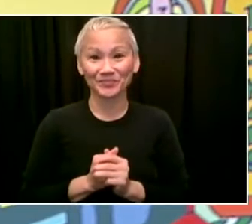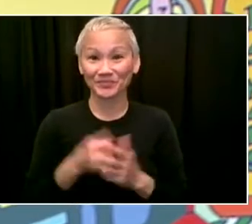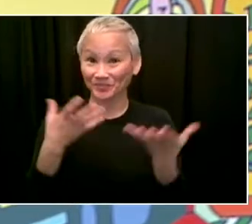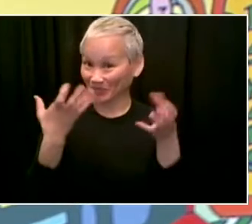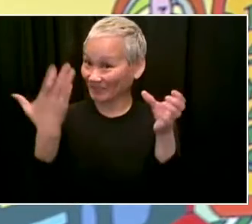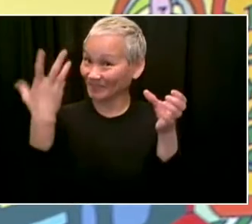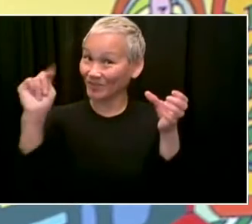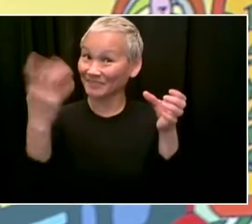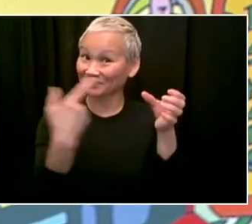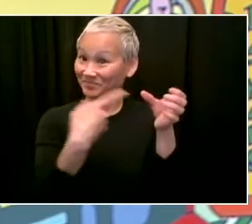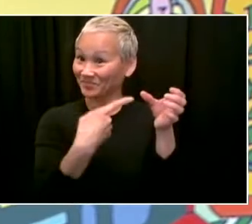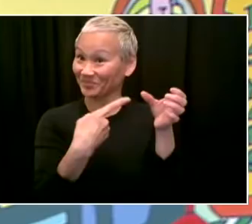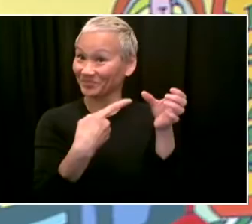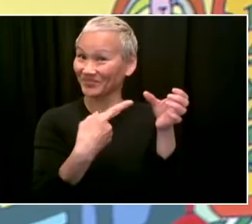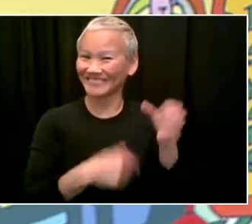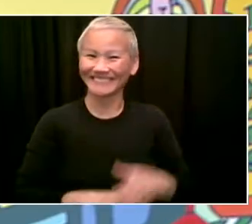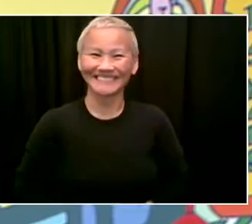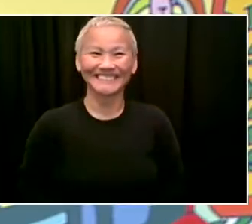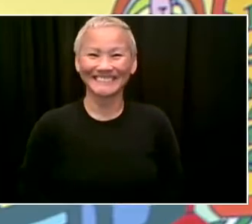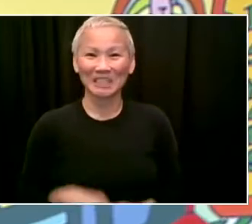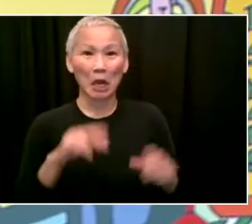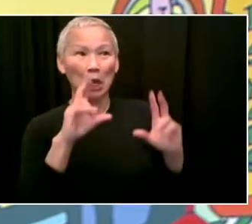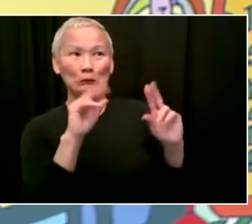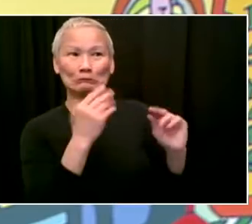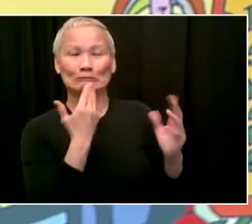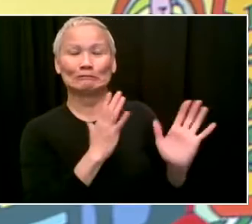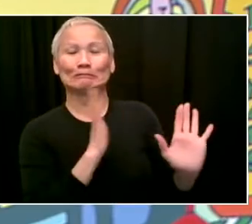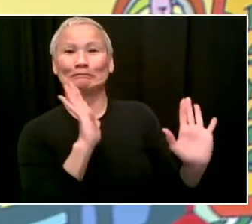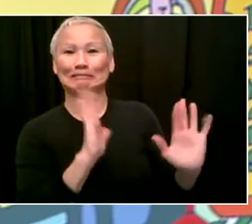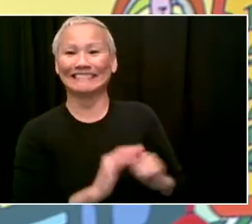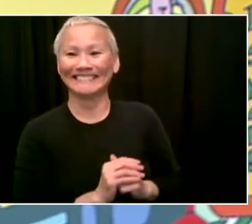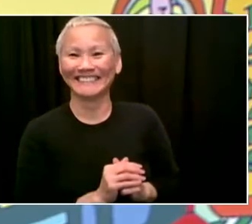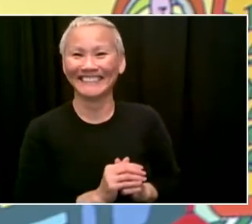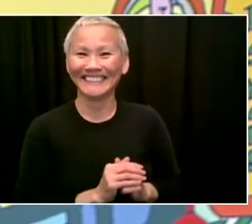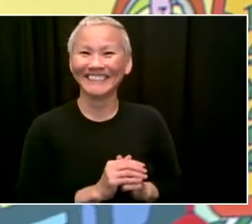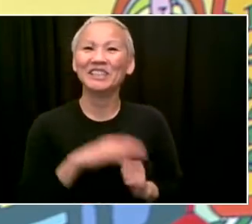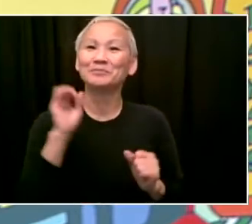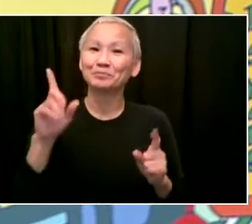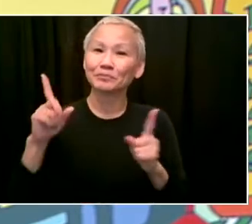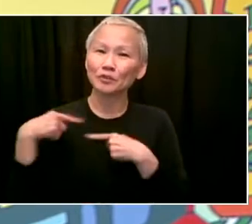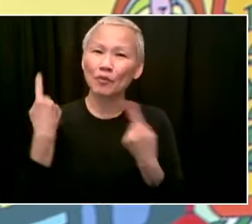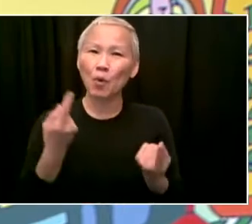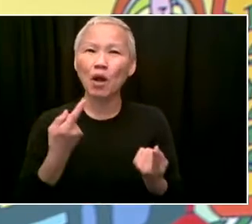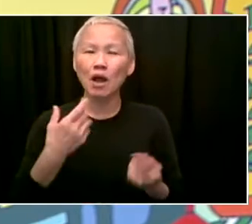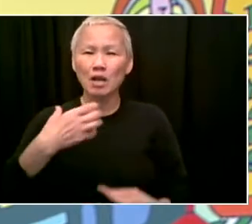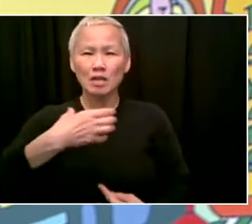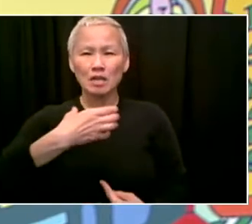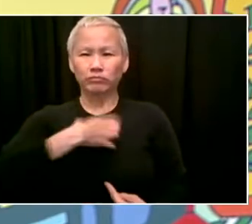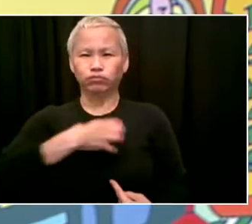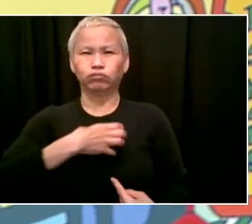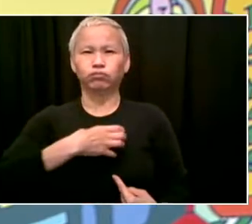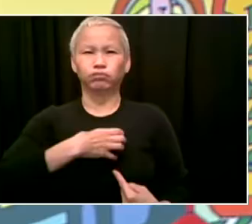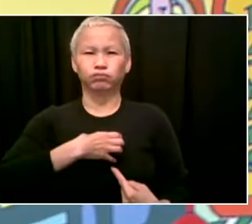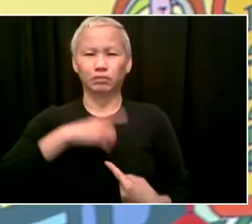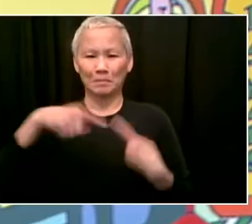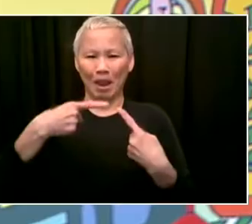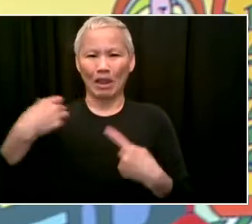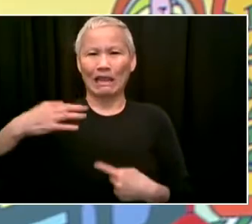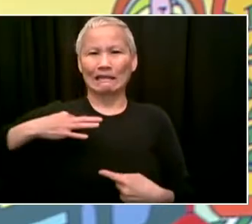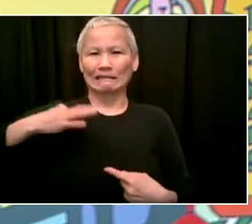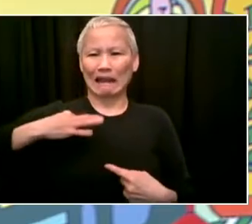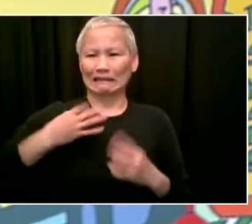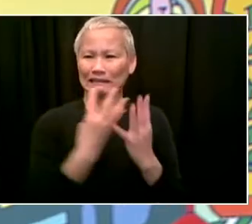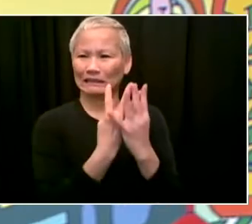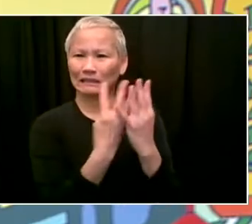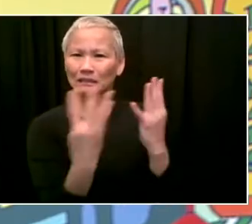Fair enough, Mr. Mayor. You complained that you would like to see several of the candidates brush up on their facts and on their knowledge